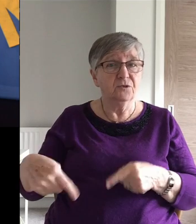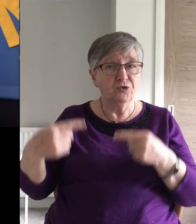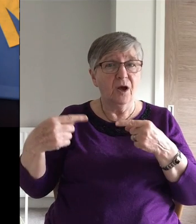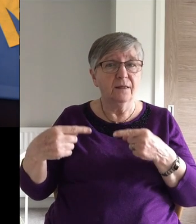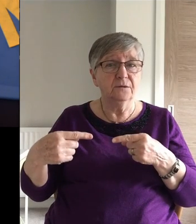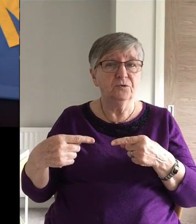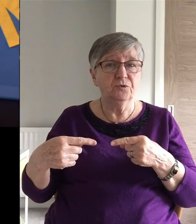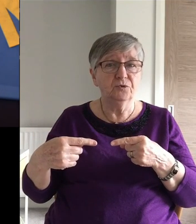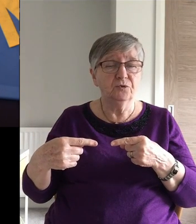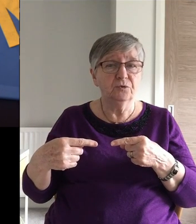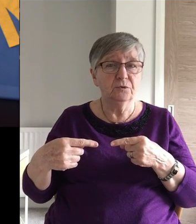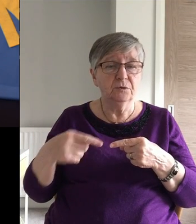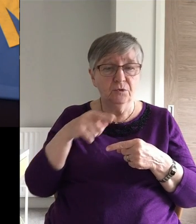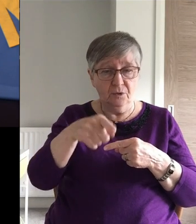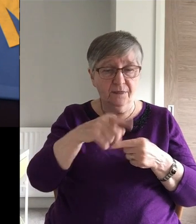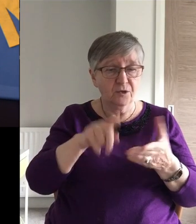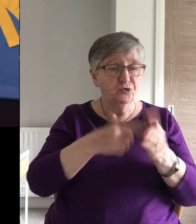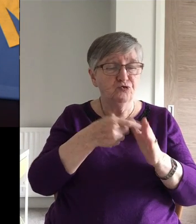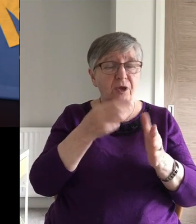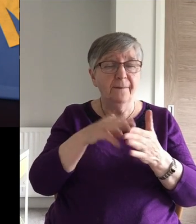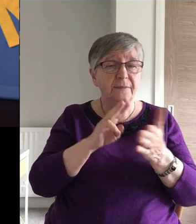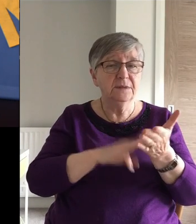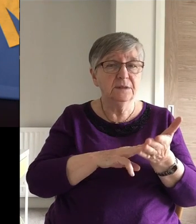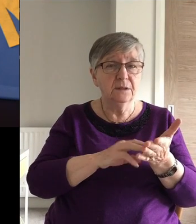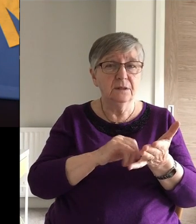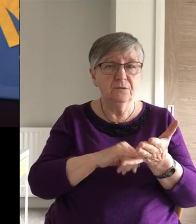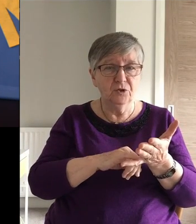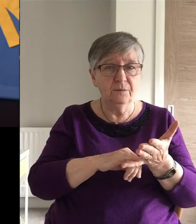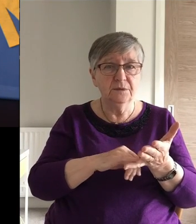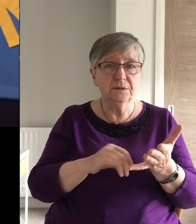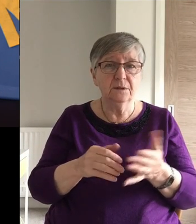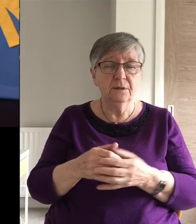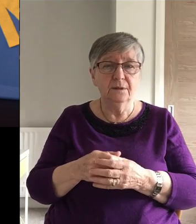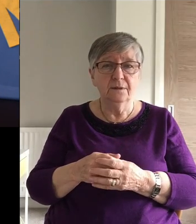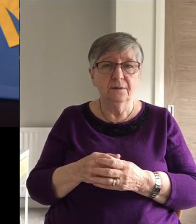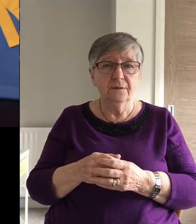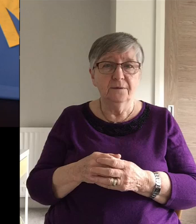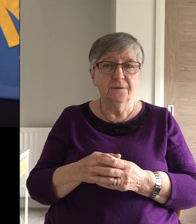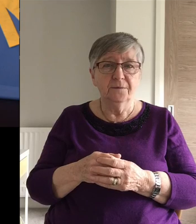That's the challenge of these verses in James 1.